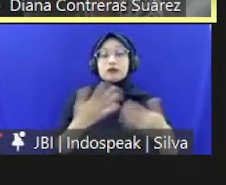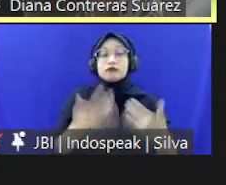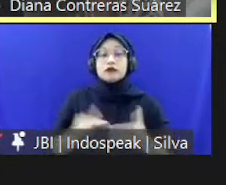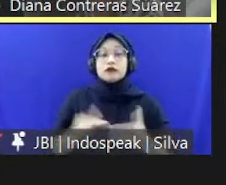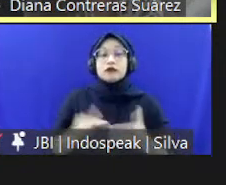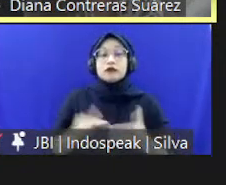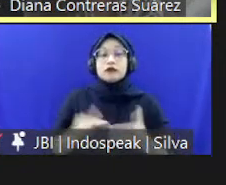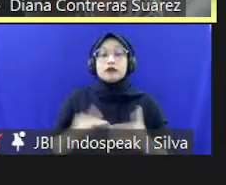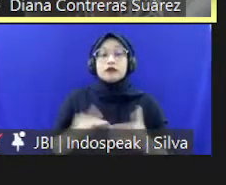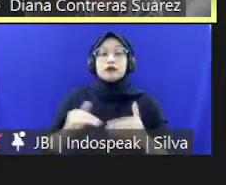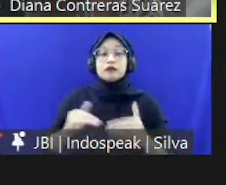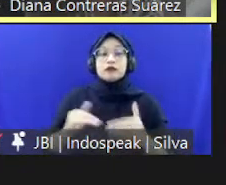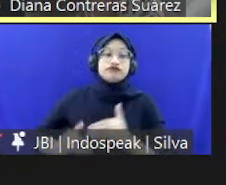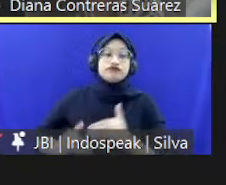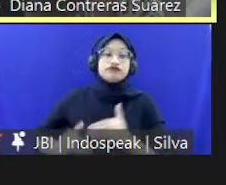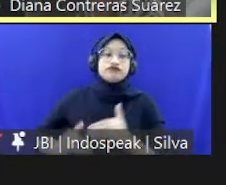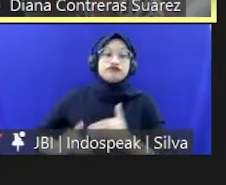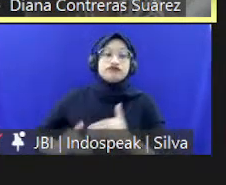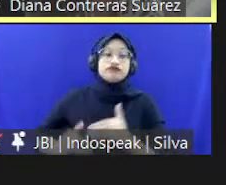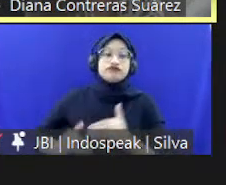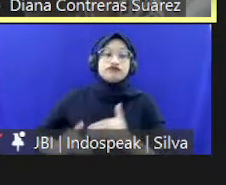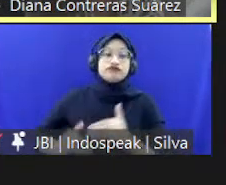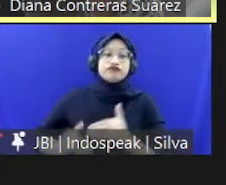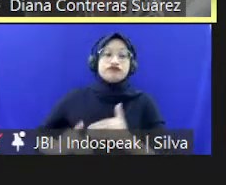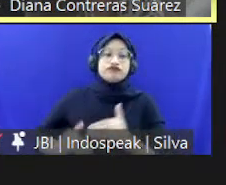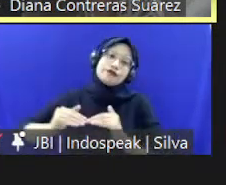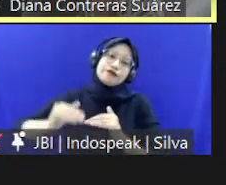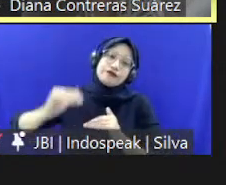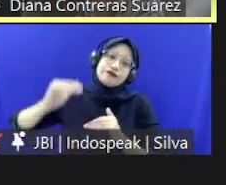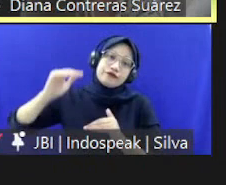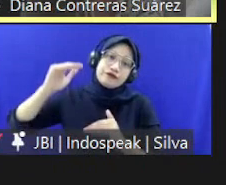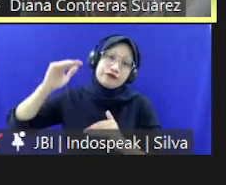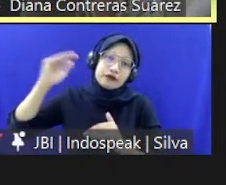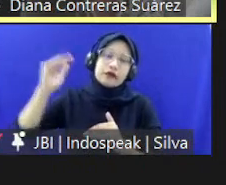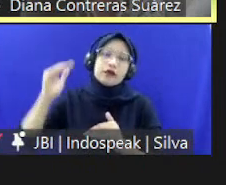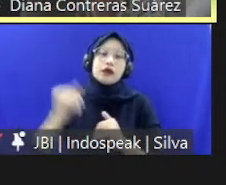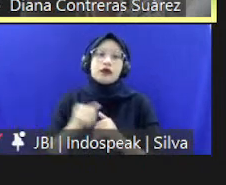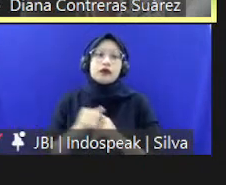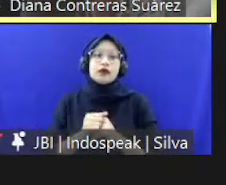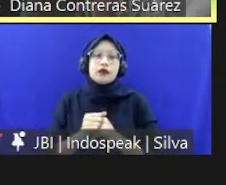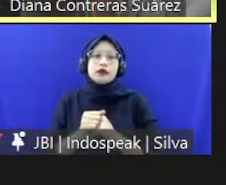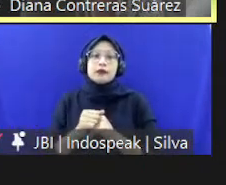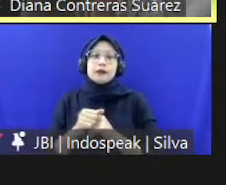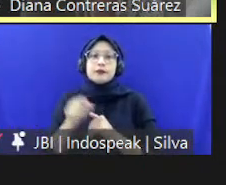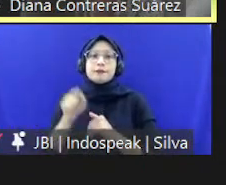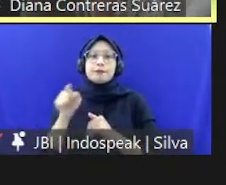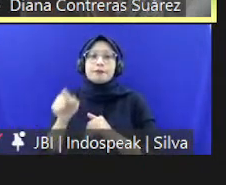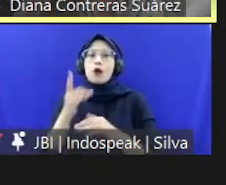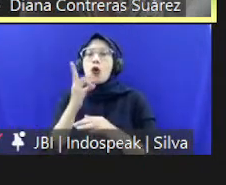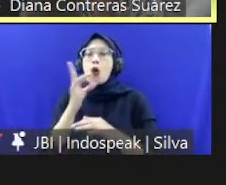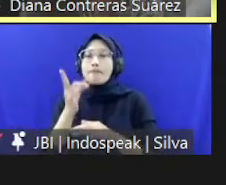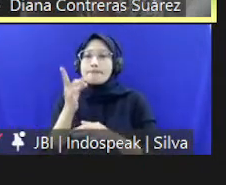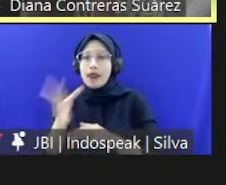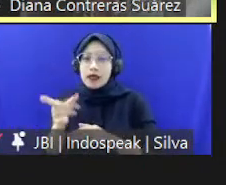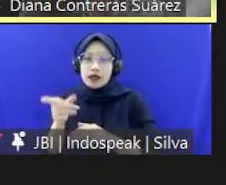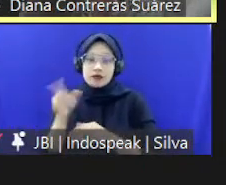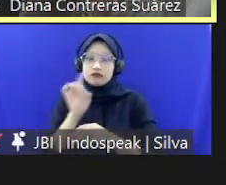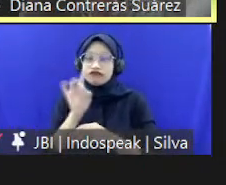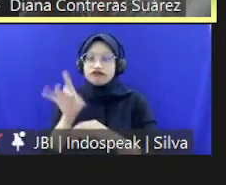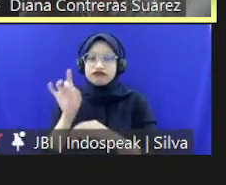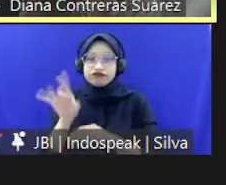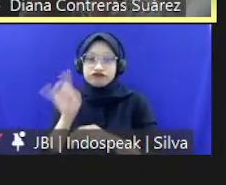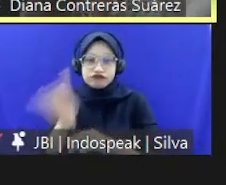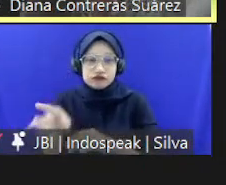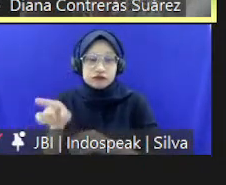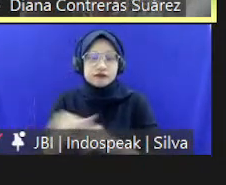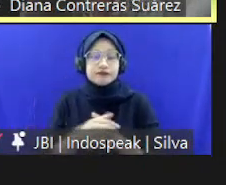as they get older, increases again. We observe that there are kind of two regimes. One is